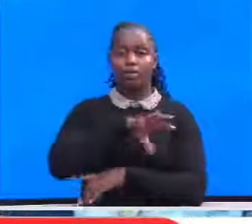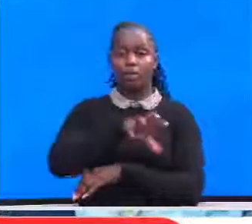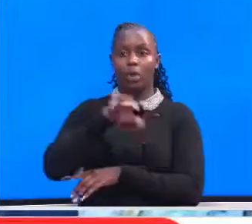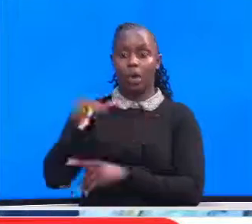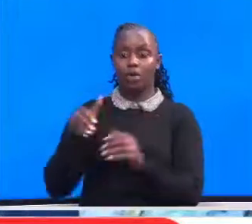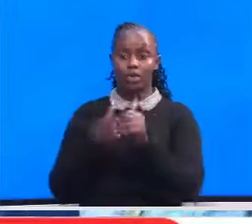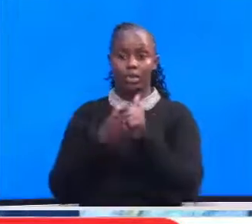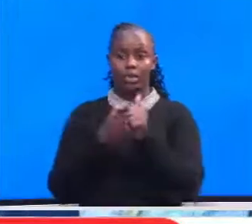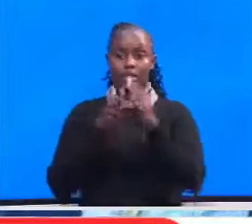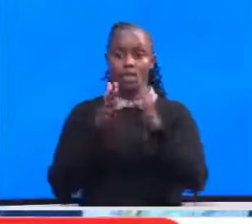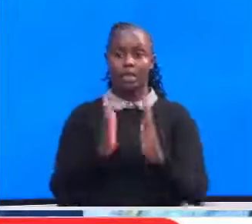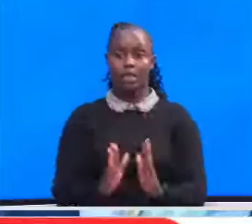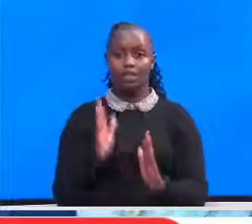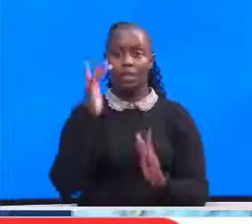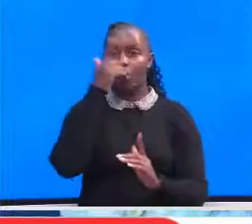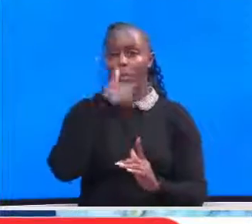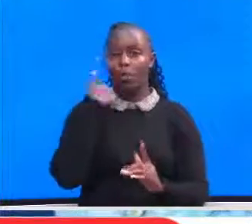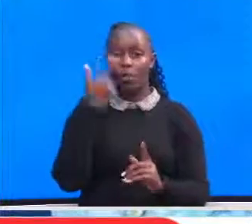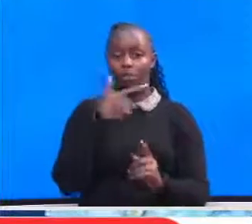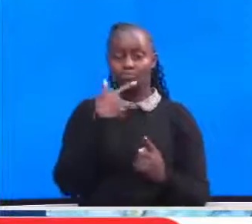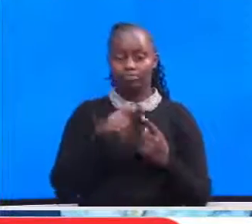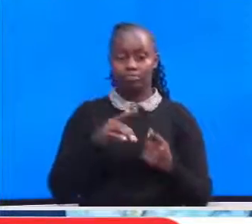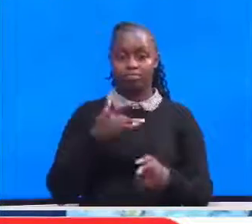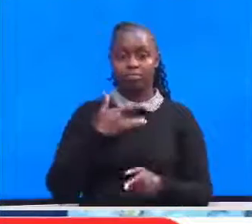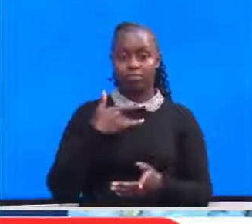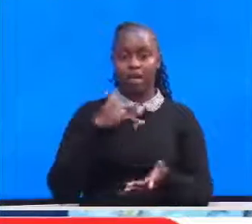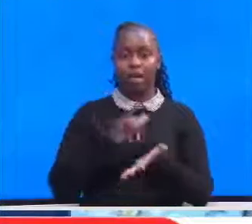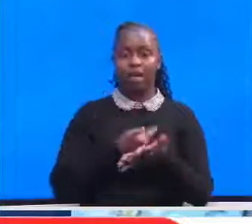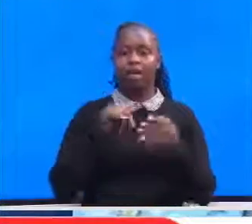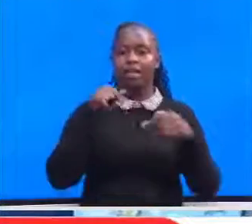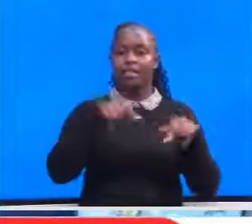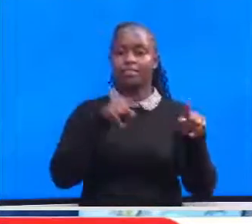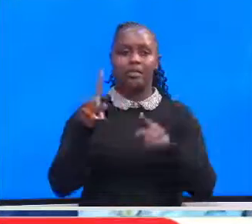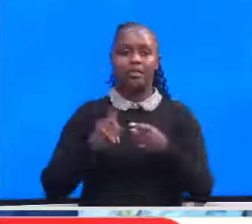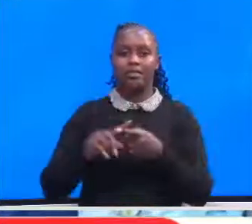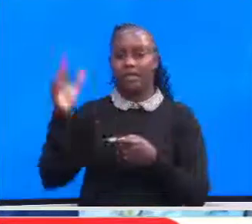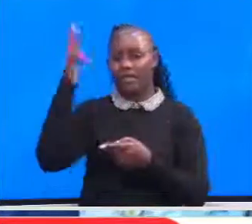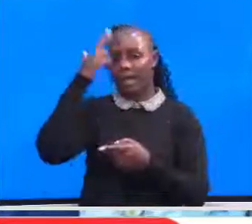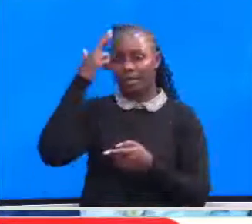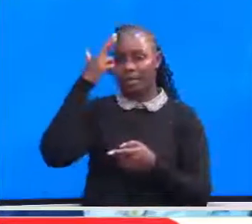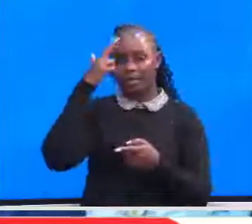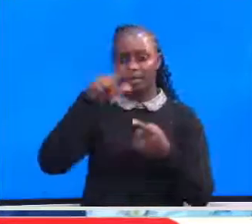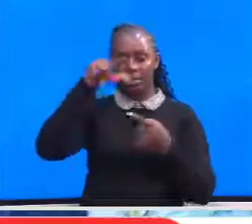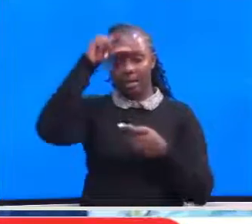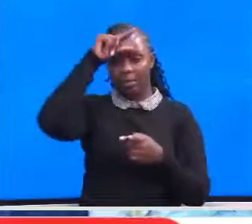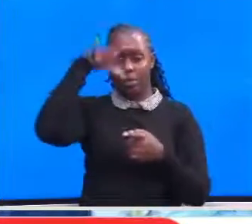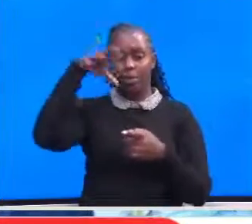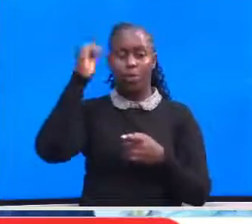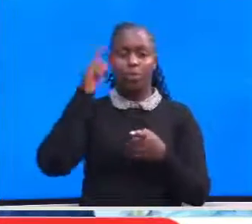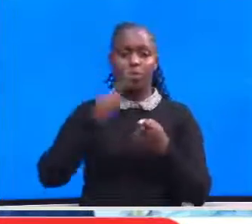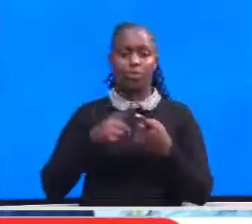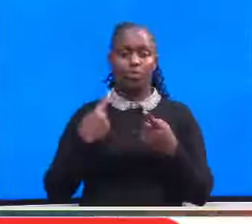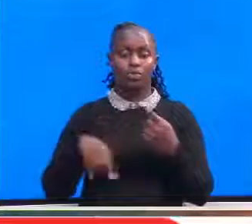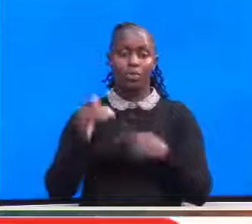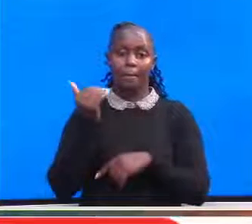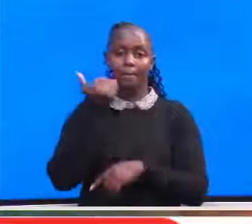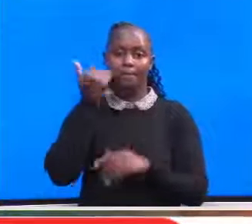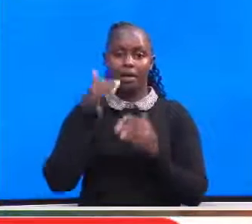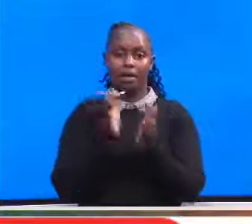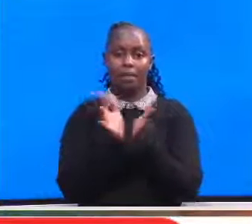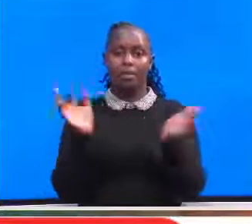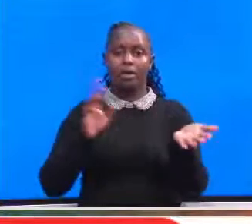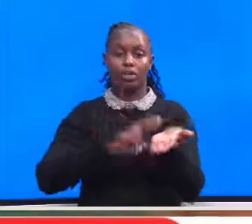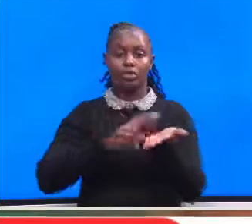who seems like their only purpose of getting into government was to loot public resources.